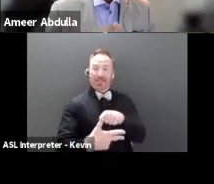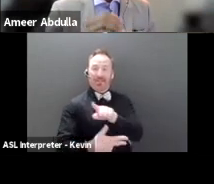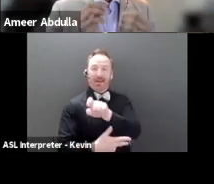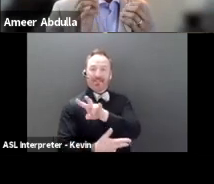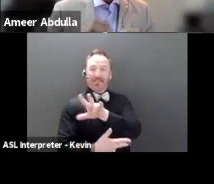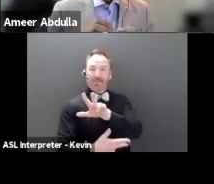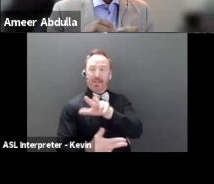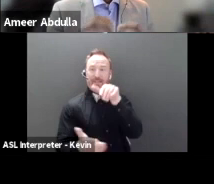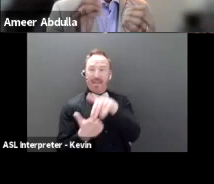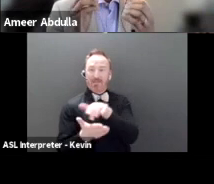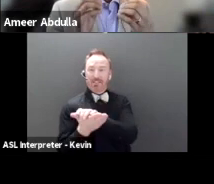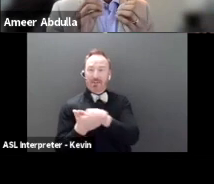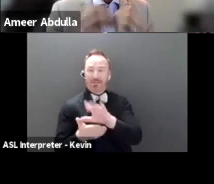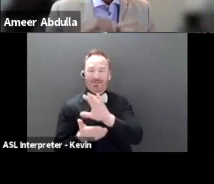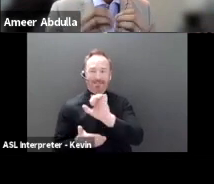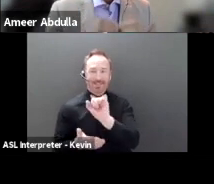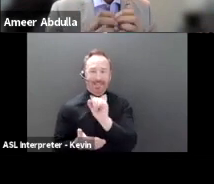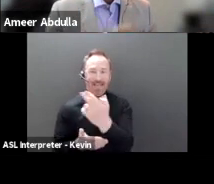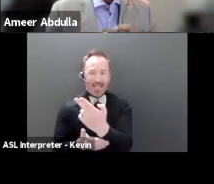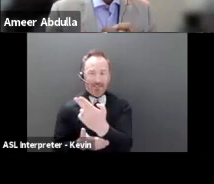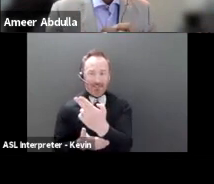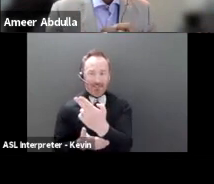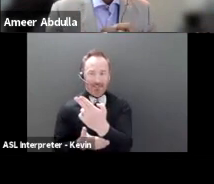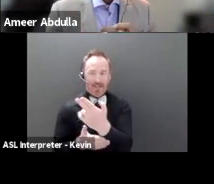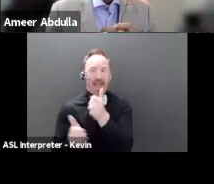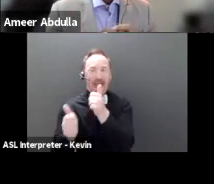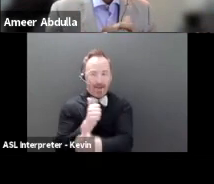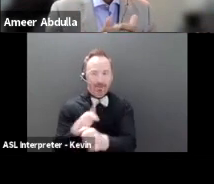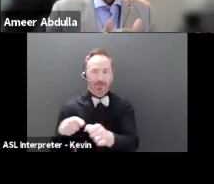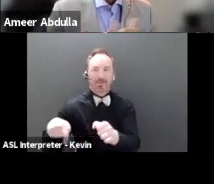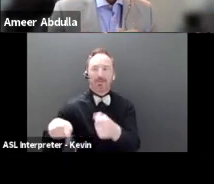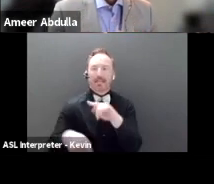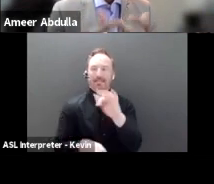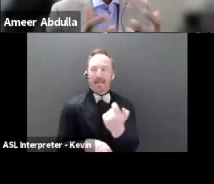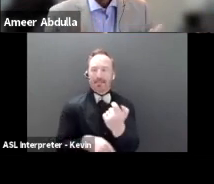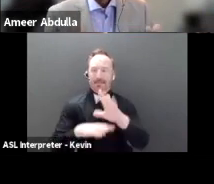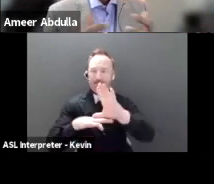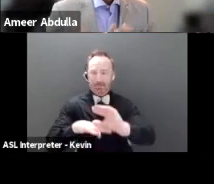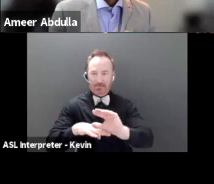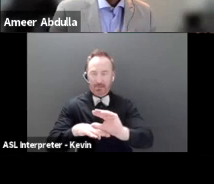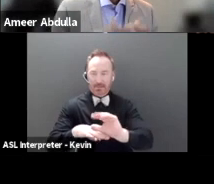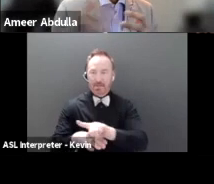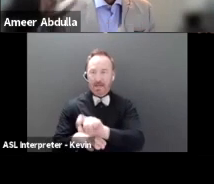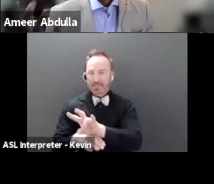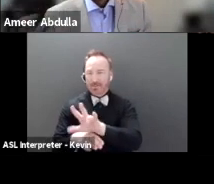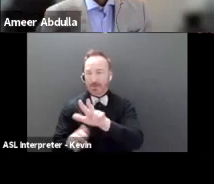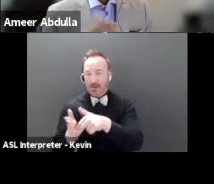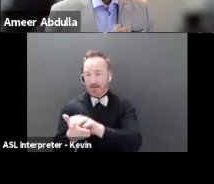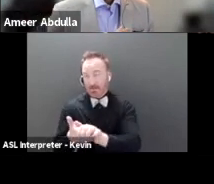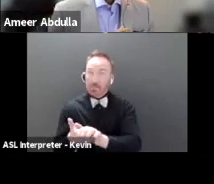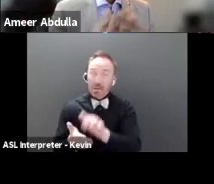$173,000 of cash after you pay your taxes. All right, not so bad. Started